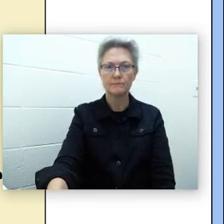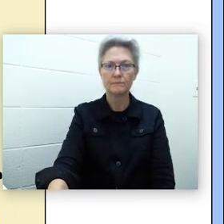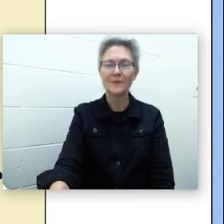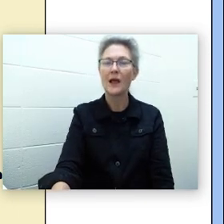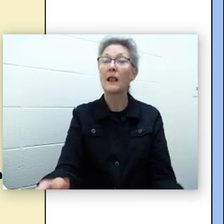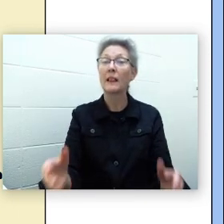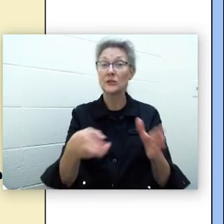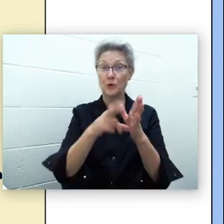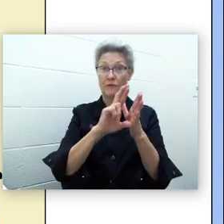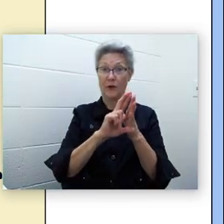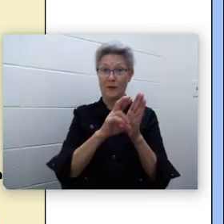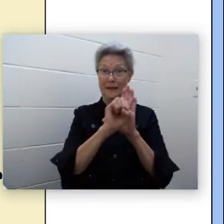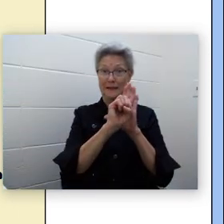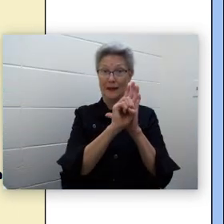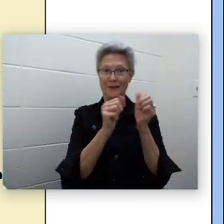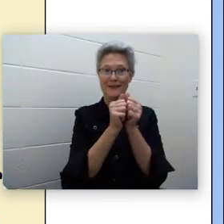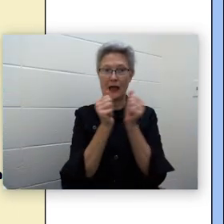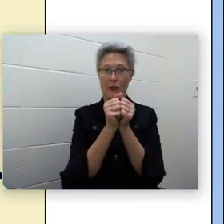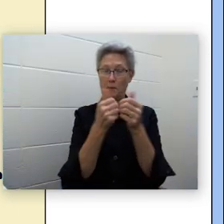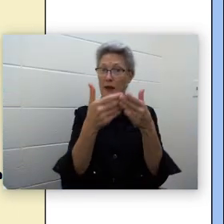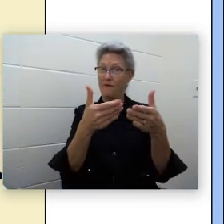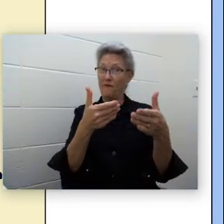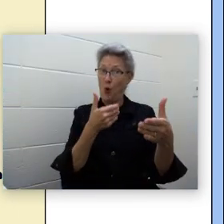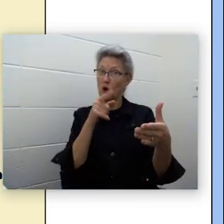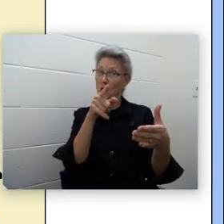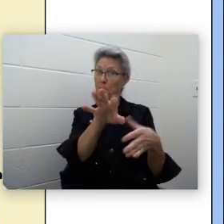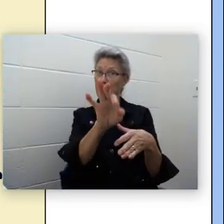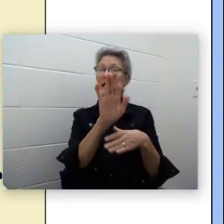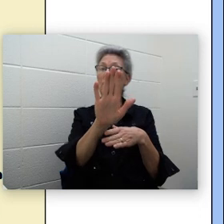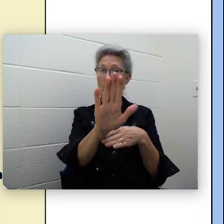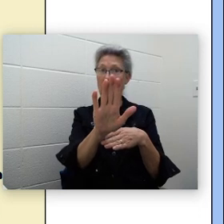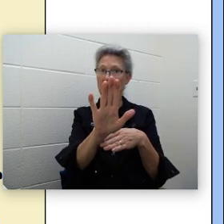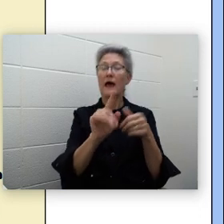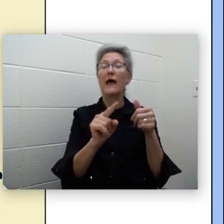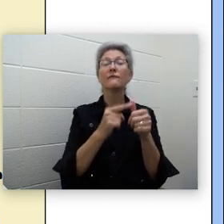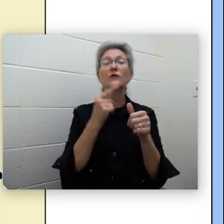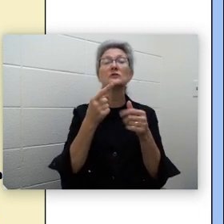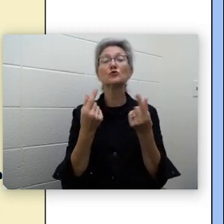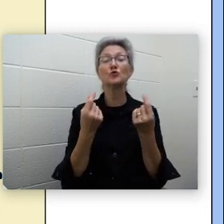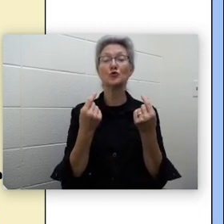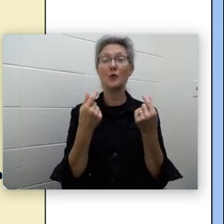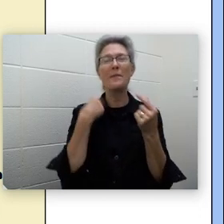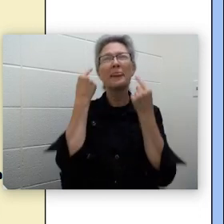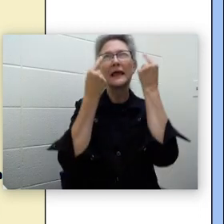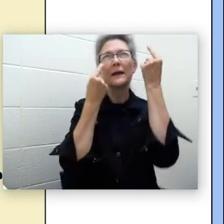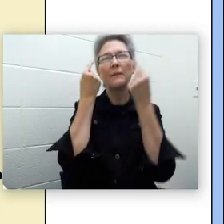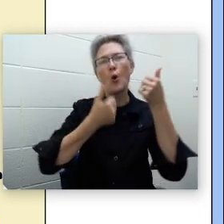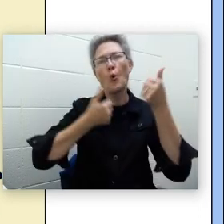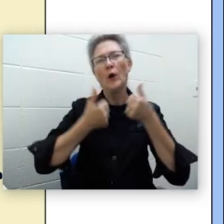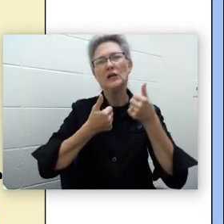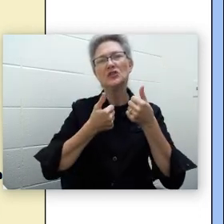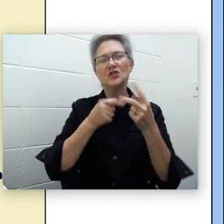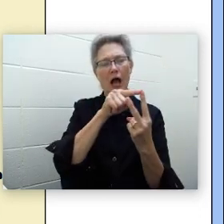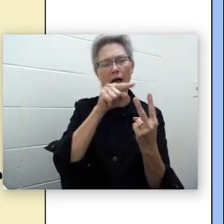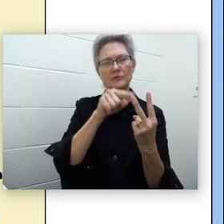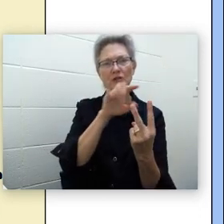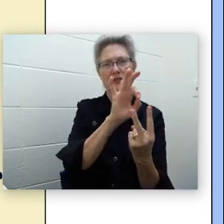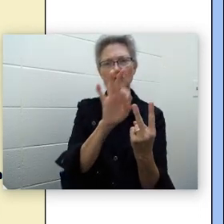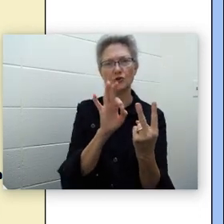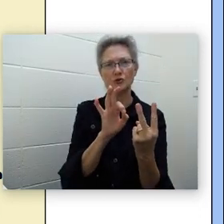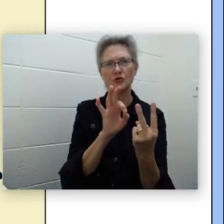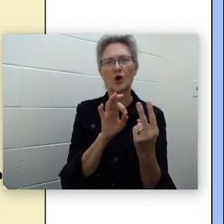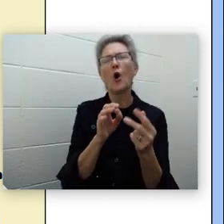Let's go over an example together before you get to pick your own. The first thing I am going to do is think about which option I would choose.